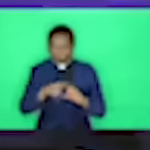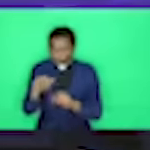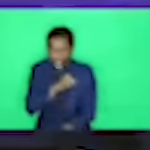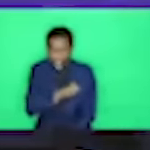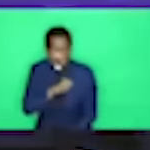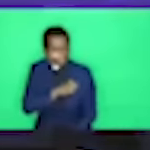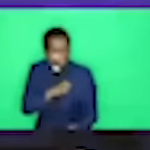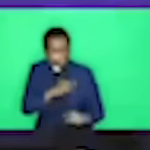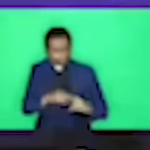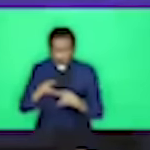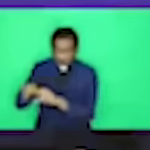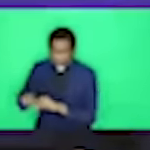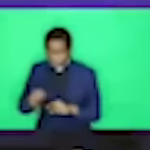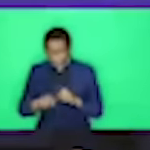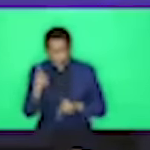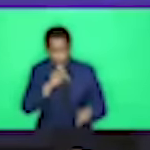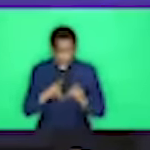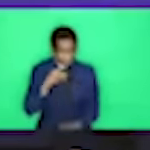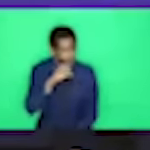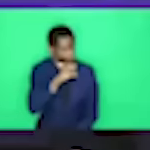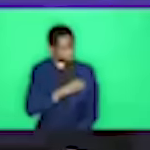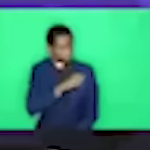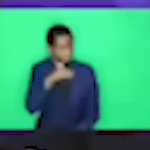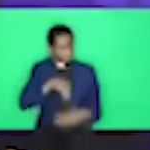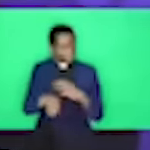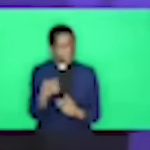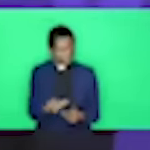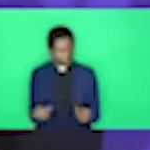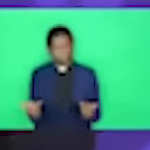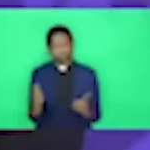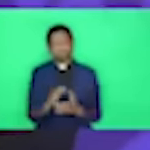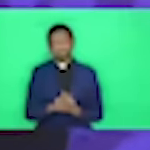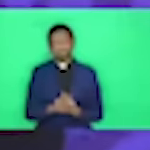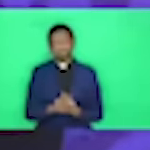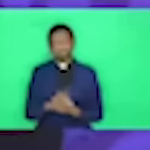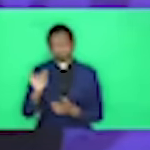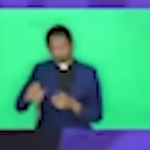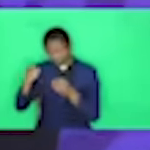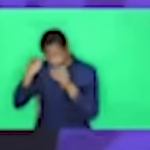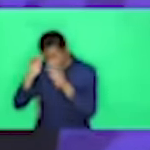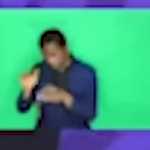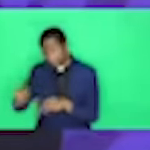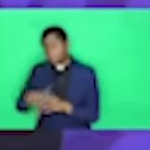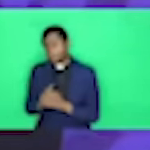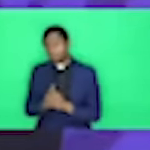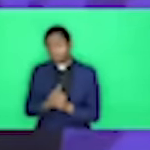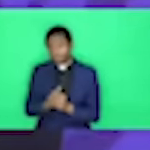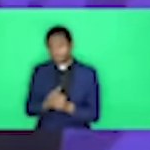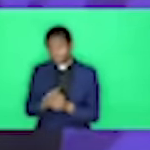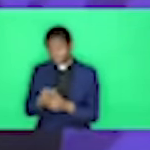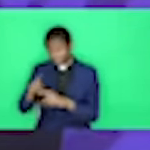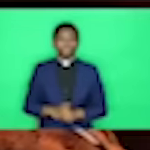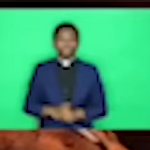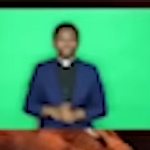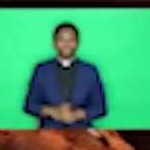attitude of the citizens in this land. So mind be ya ejina abrabo pa any omamma no abrabo a